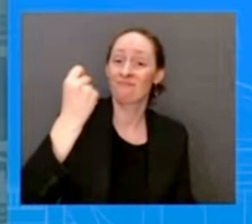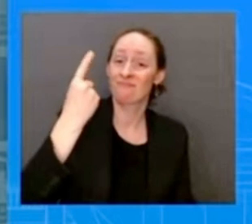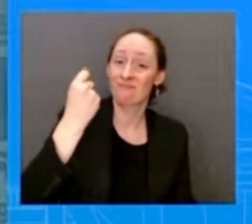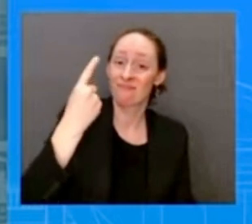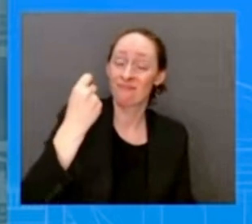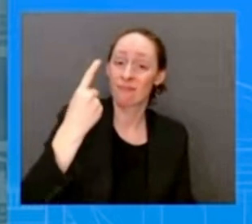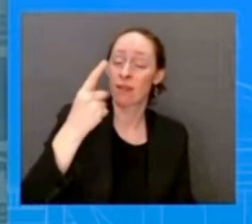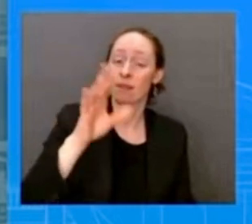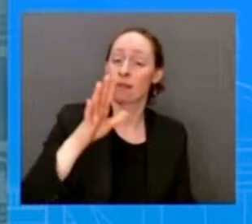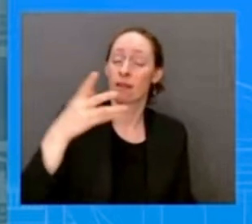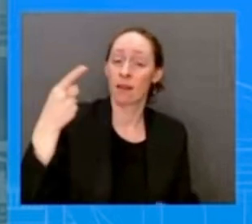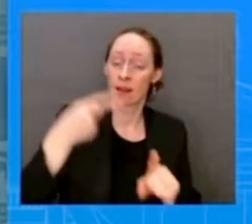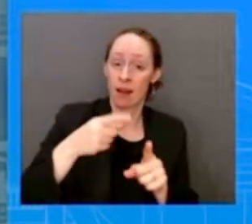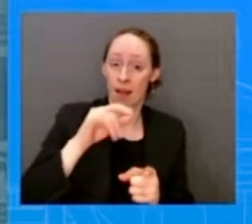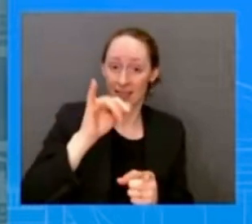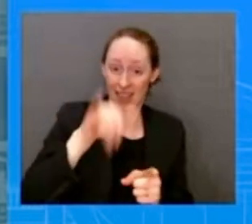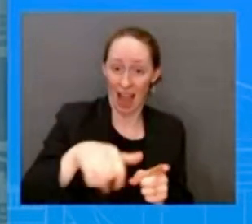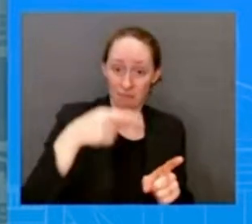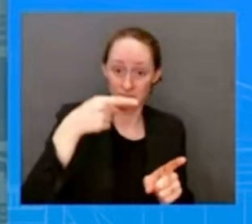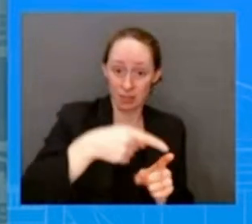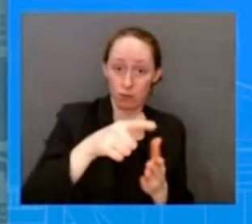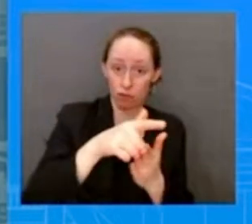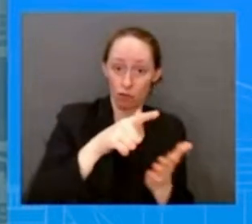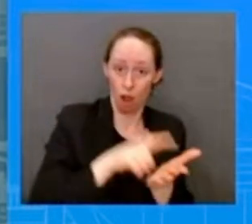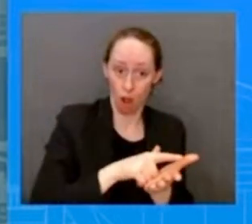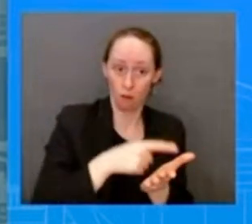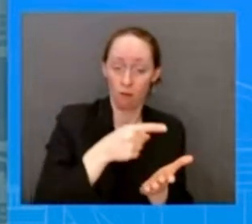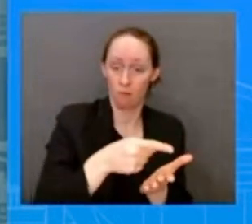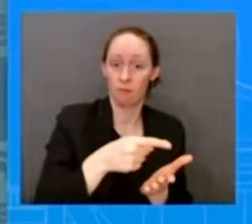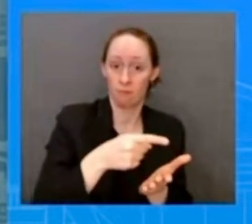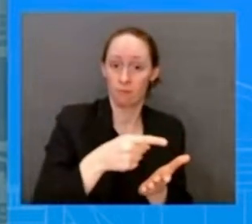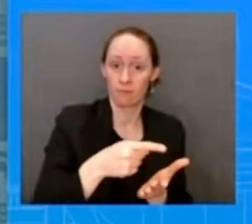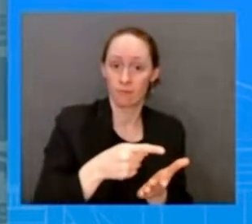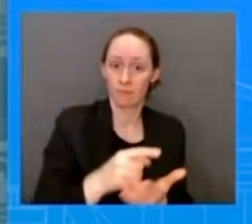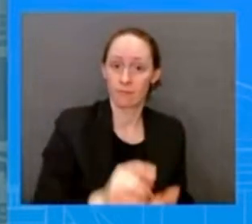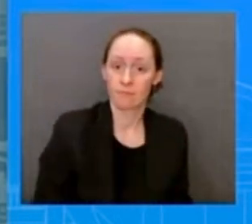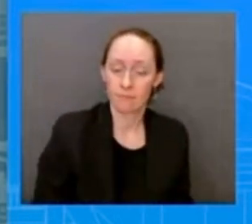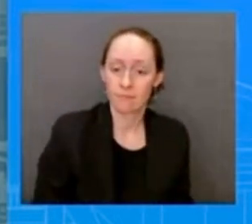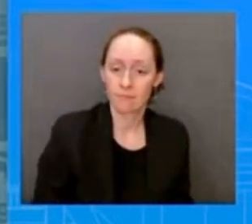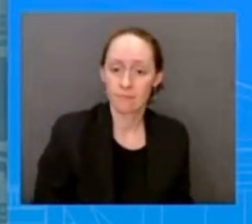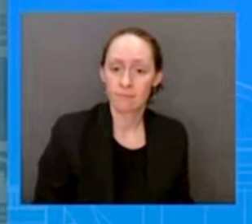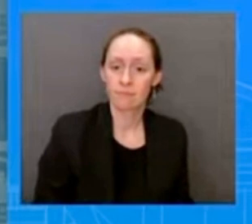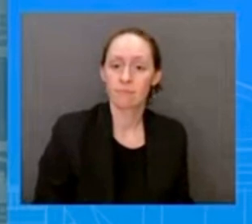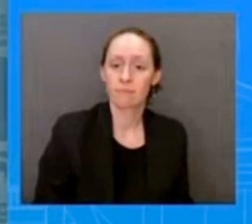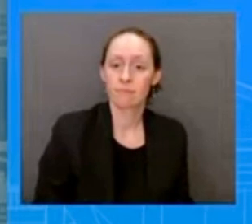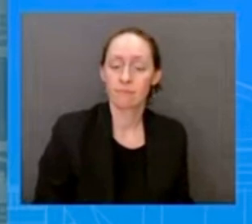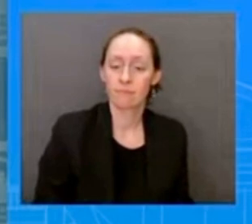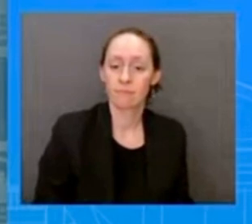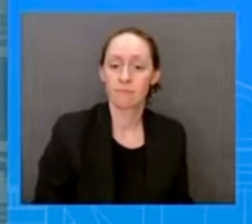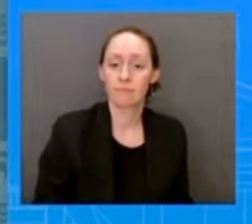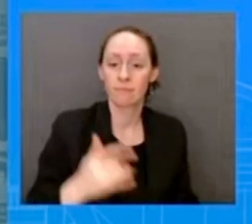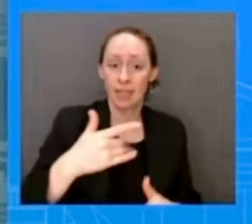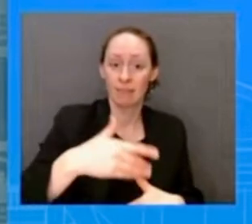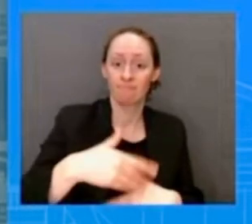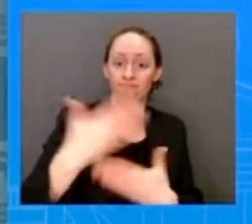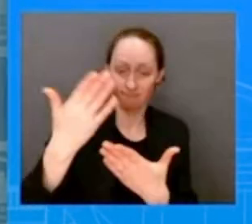clearly, right, once he signs it. And it's a decision that he gets to make, right, to protect communities across the country. And